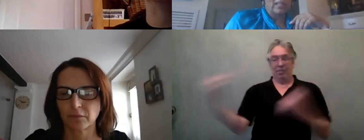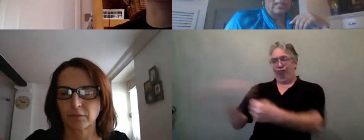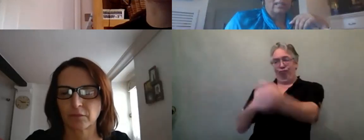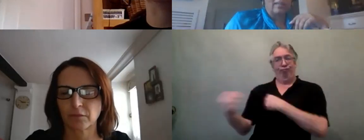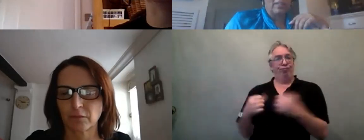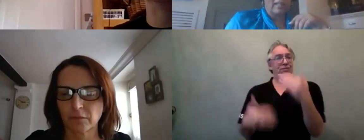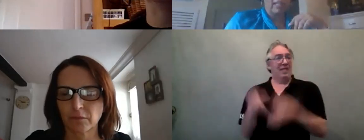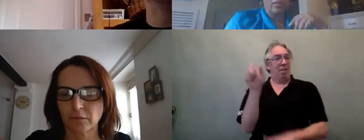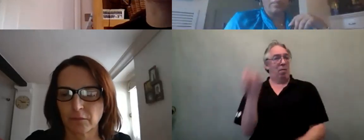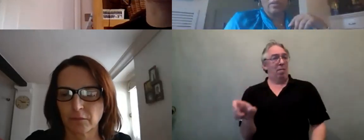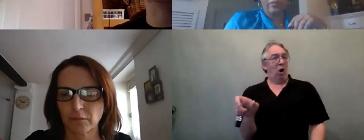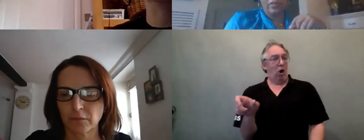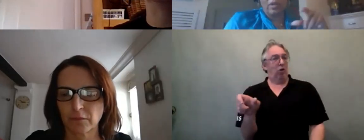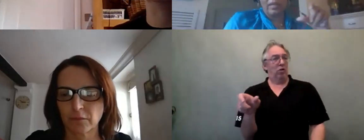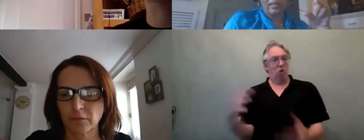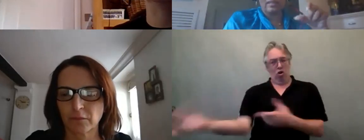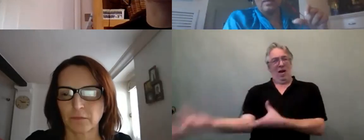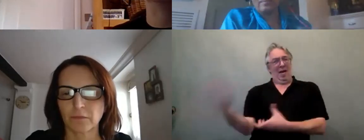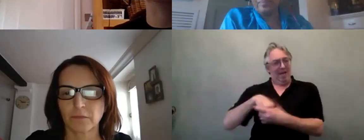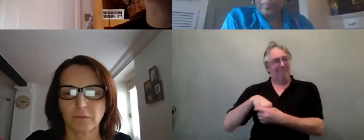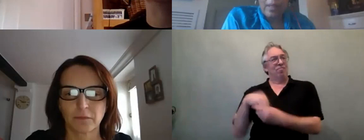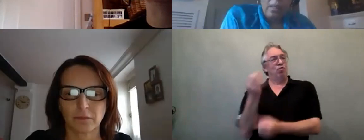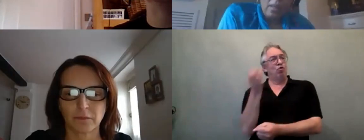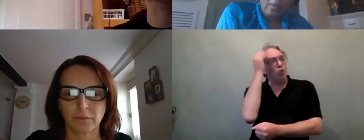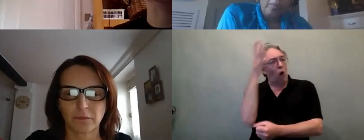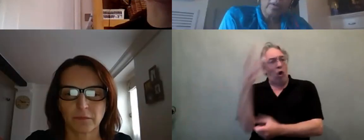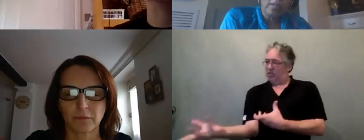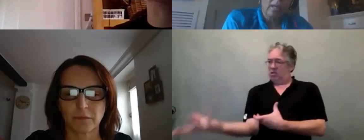So I think definitely in terms of, I think,